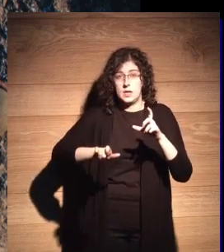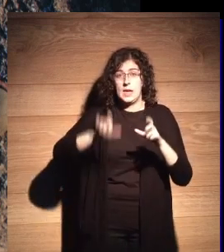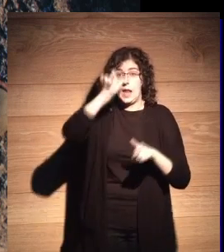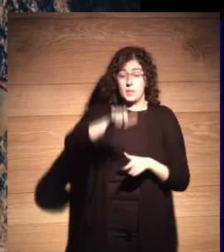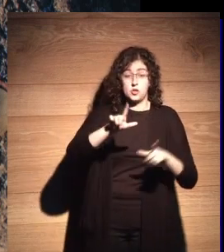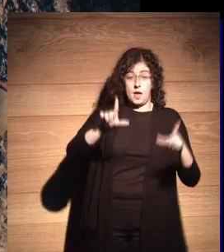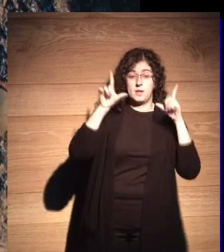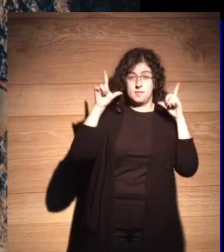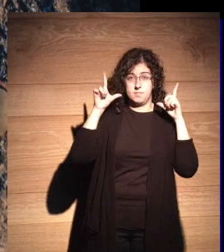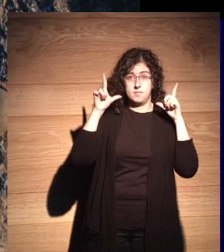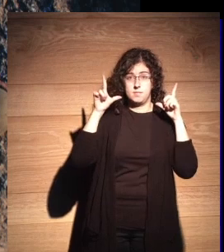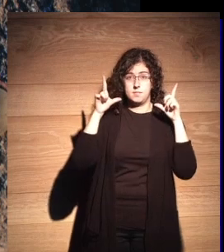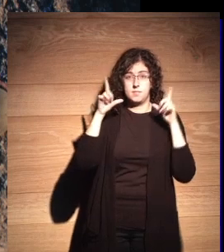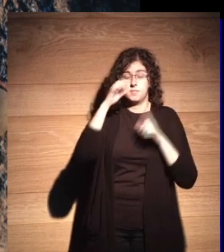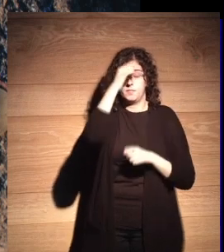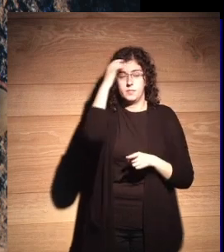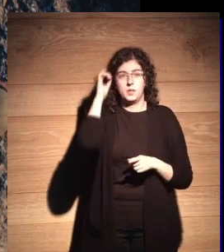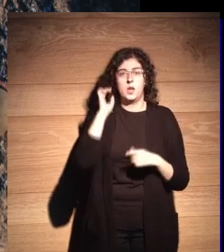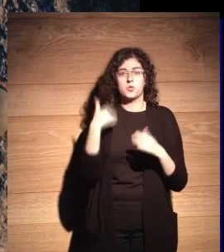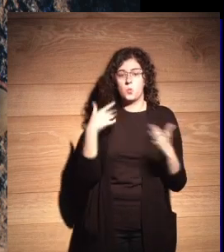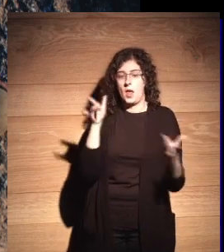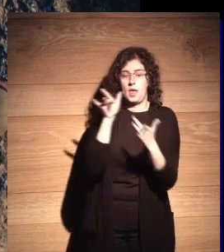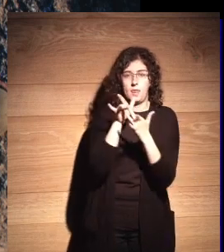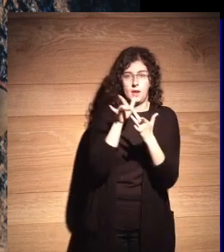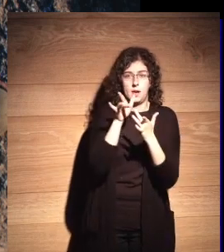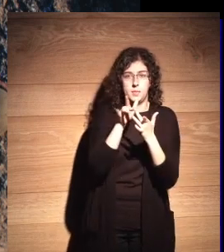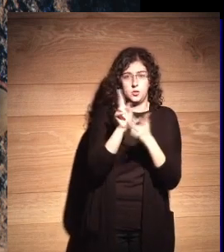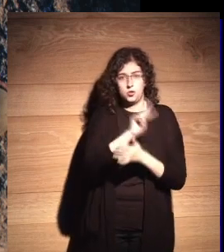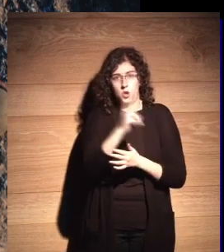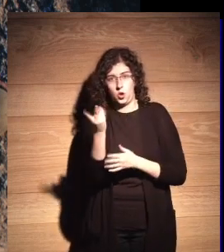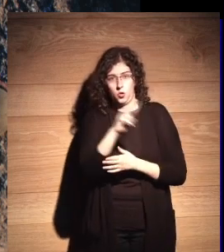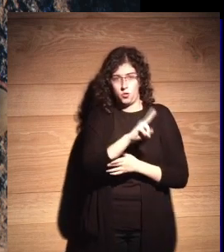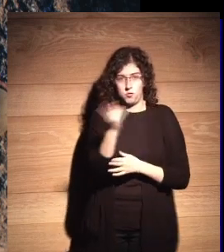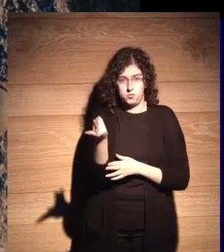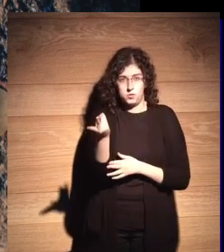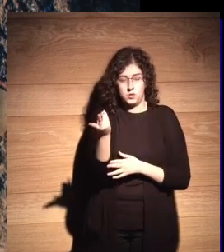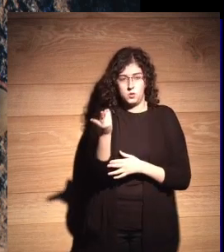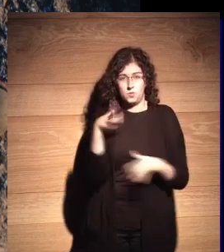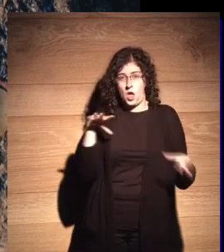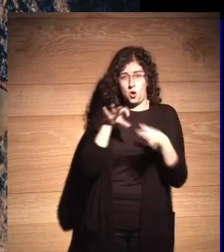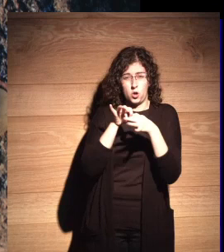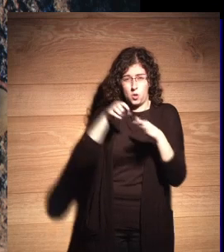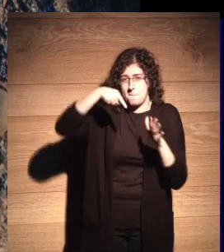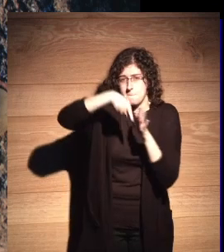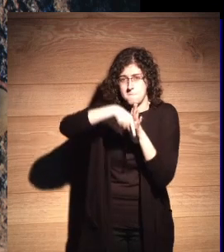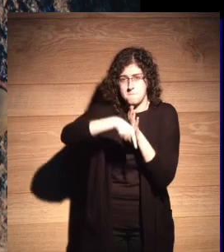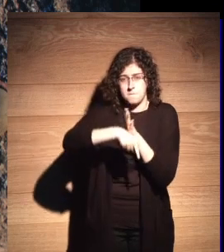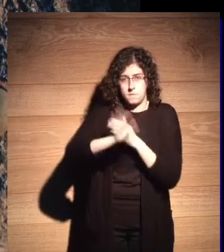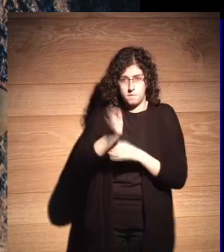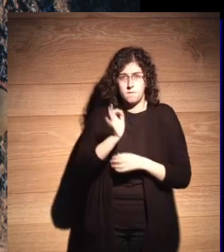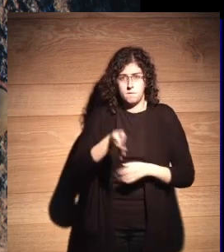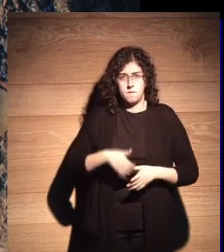each other. Sure. And that means get in a deeper connection. Right. Yeah, I don't think